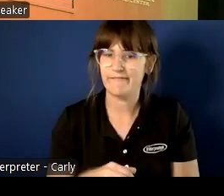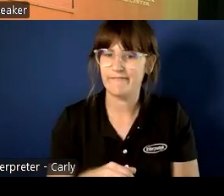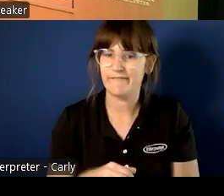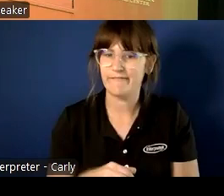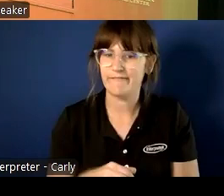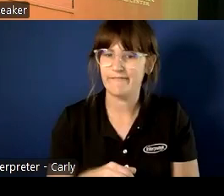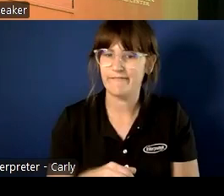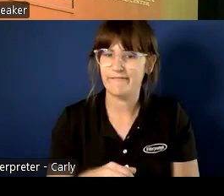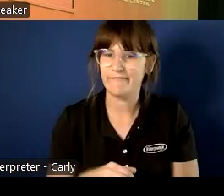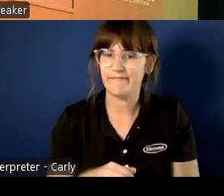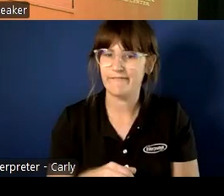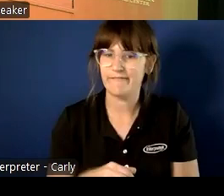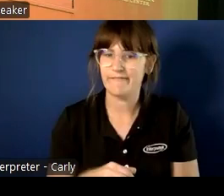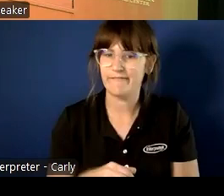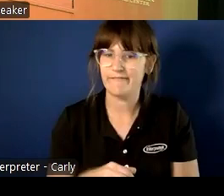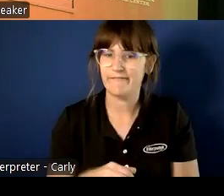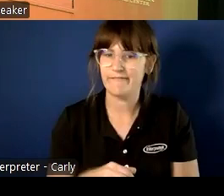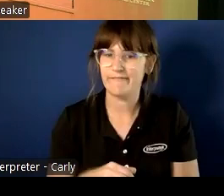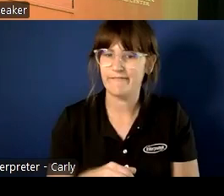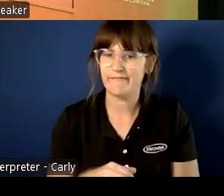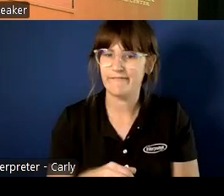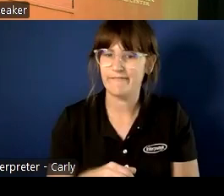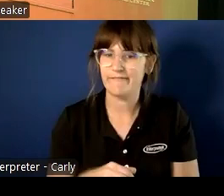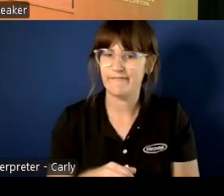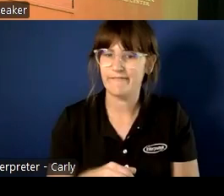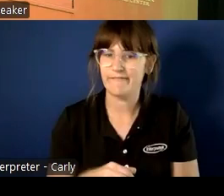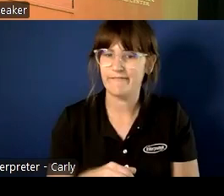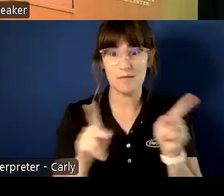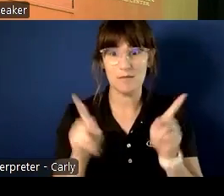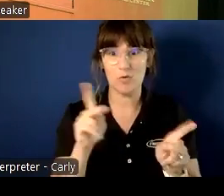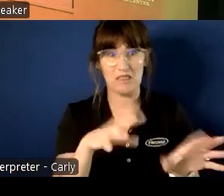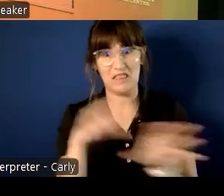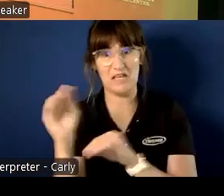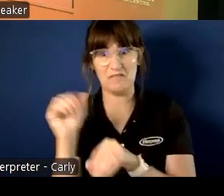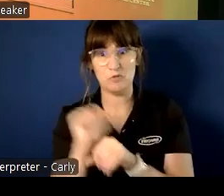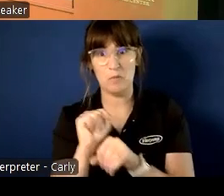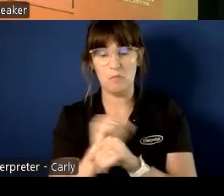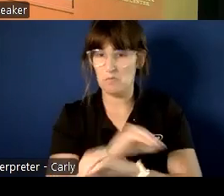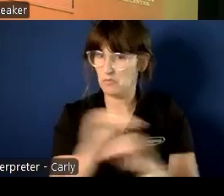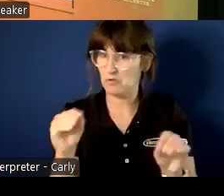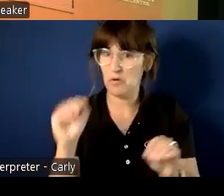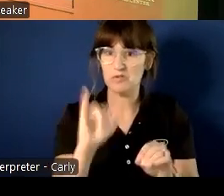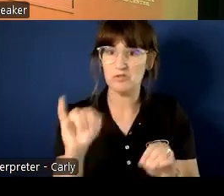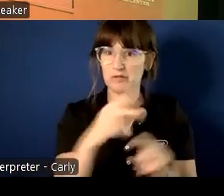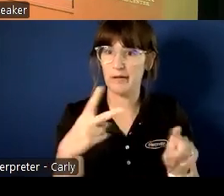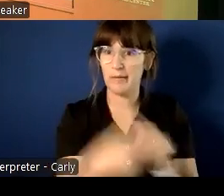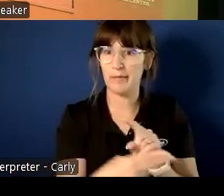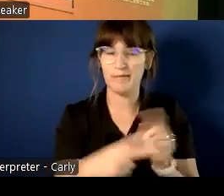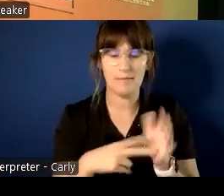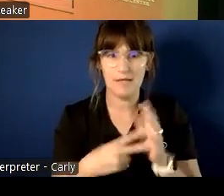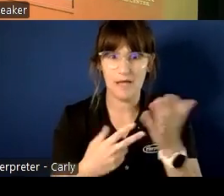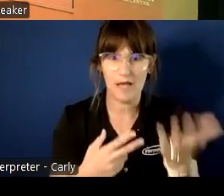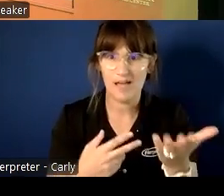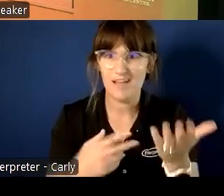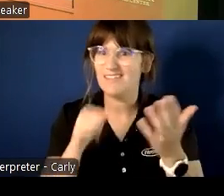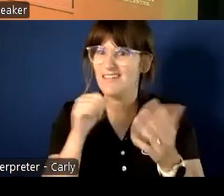enrollment, because what if, there are cases where people leave, right? And then I have incomplete claims data